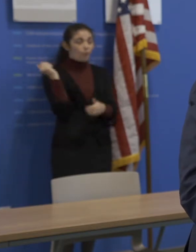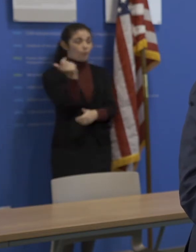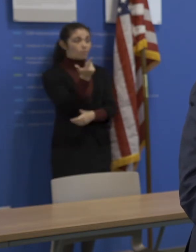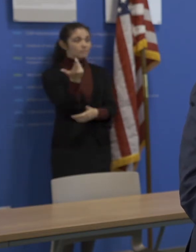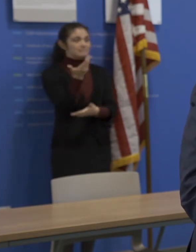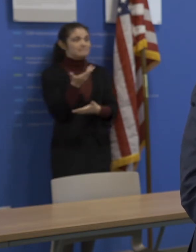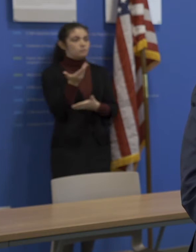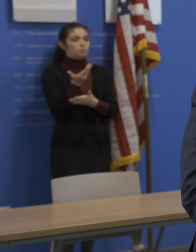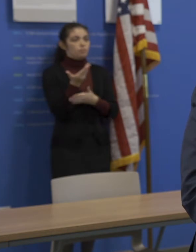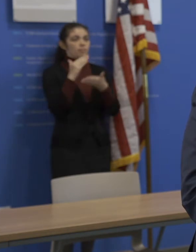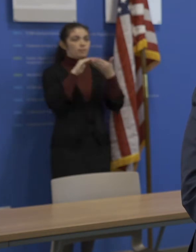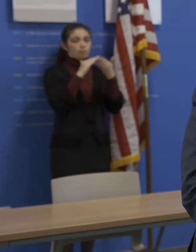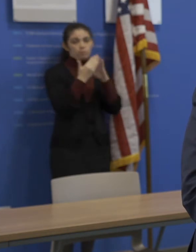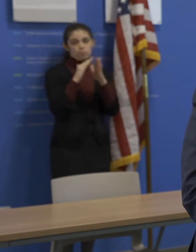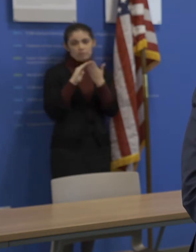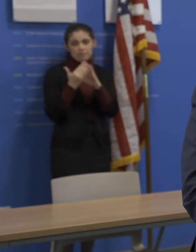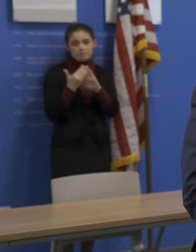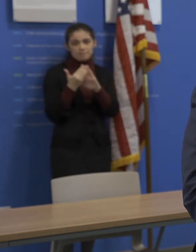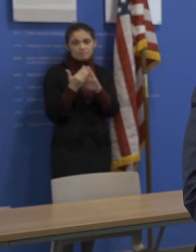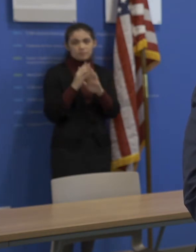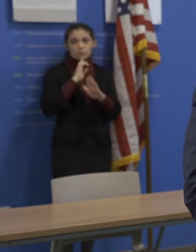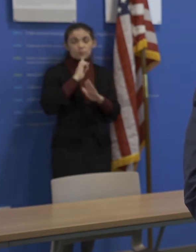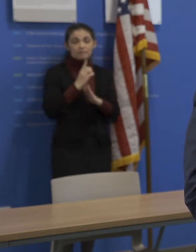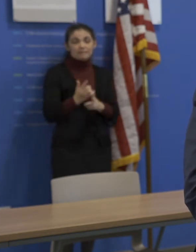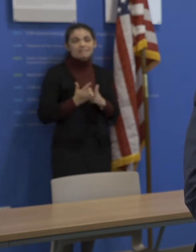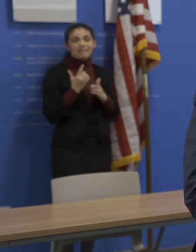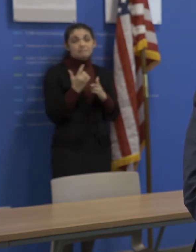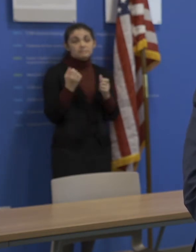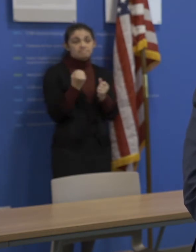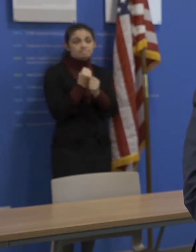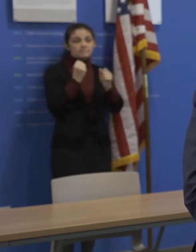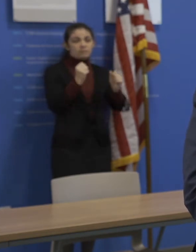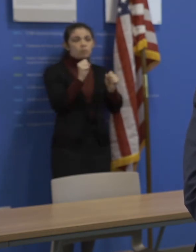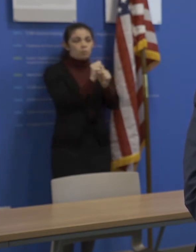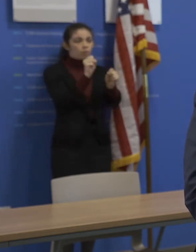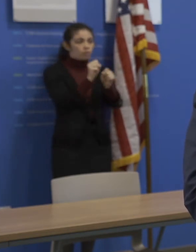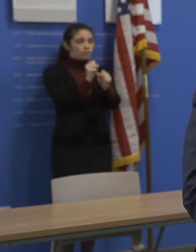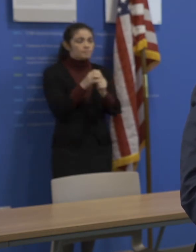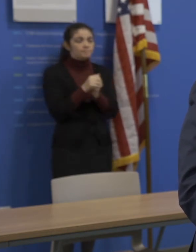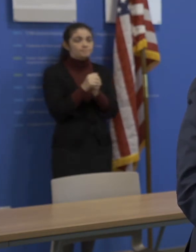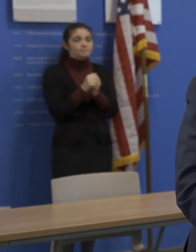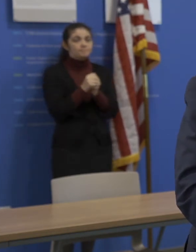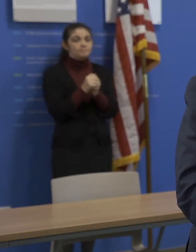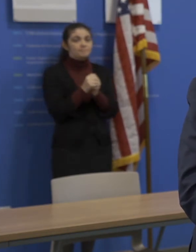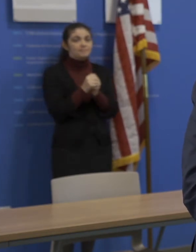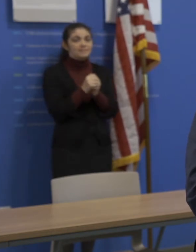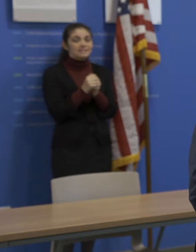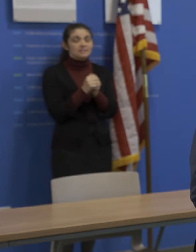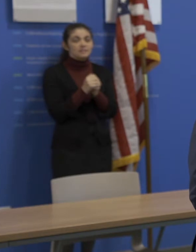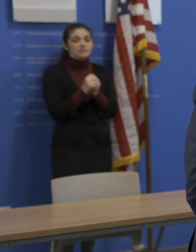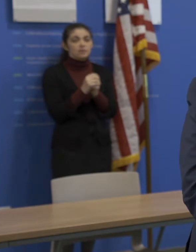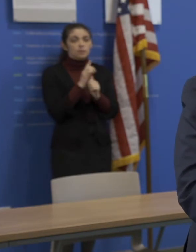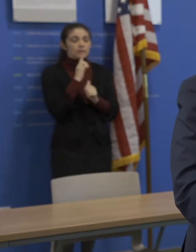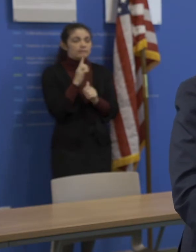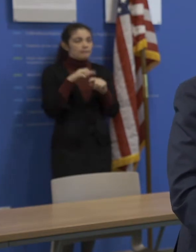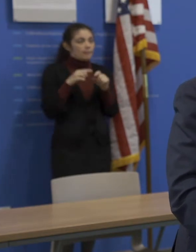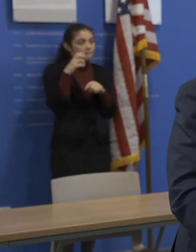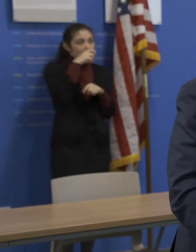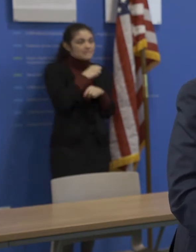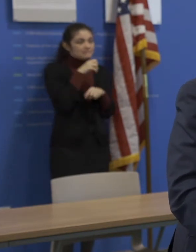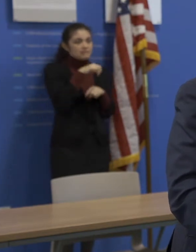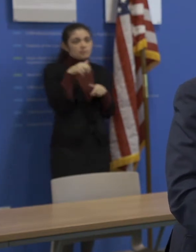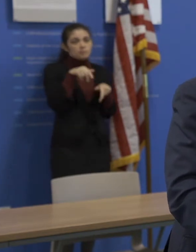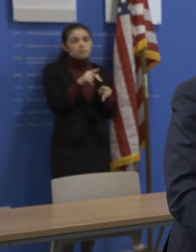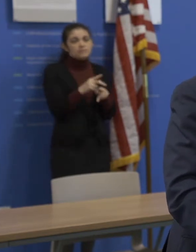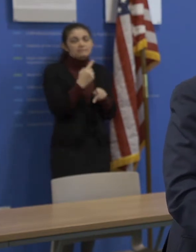us in this community. It's life-saving work, and so I can't miss an opportunity to